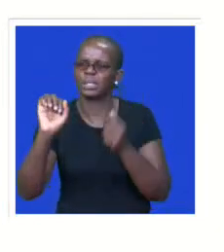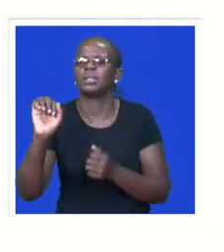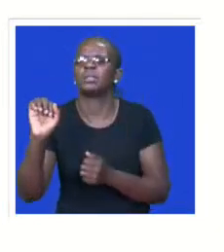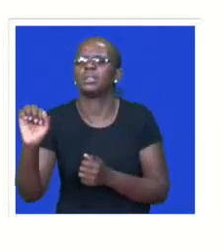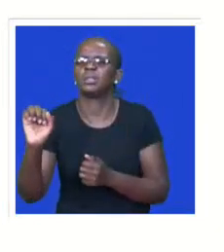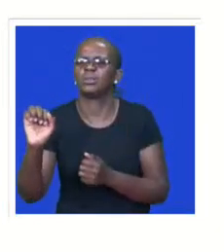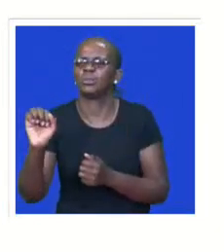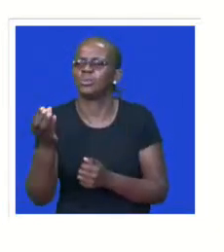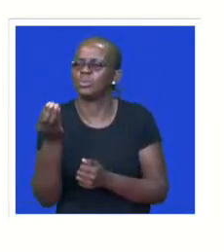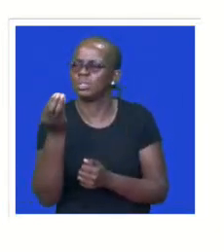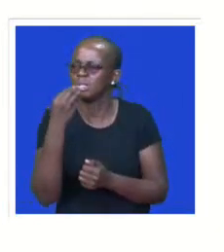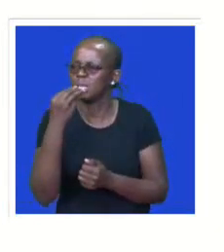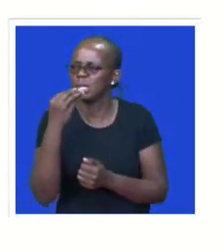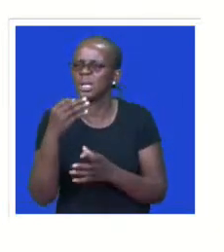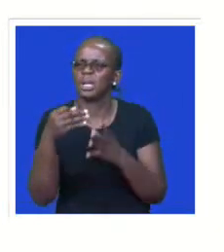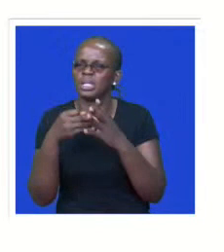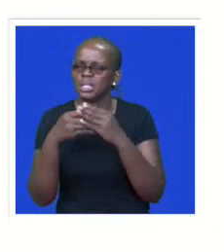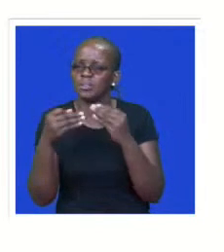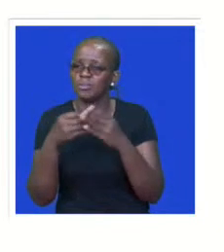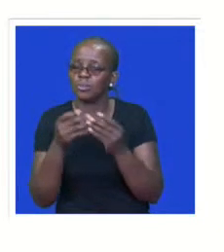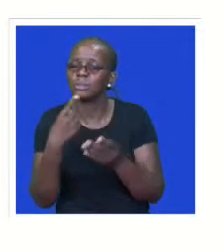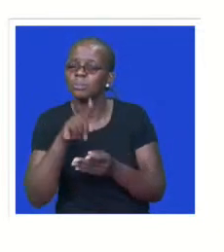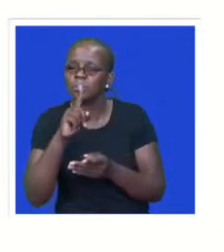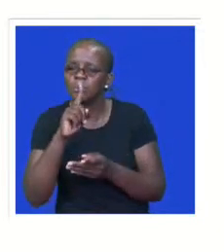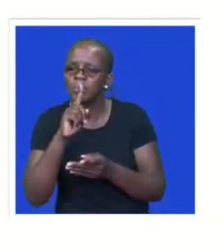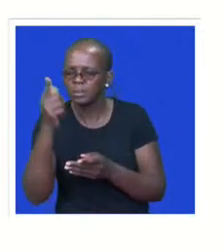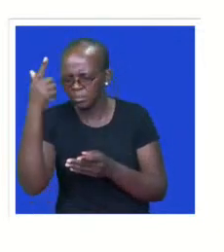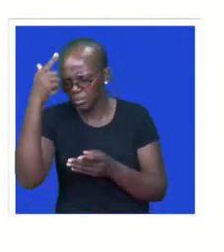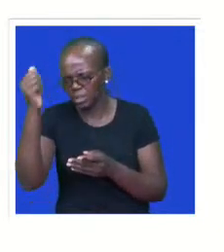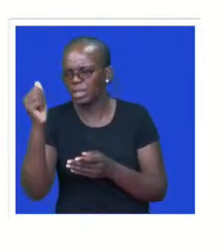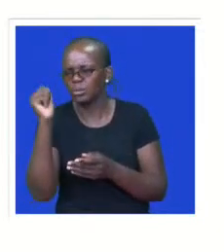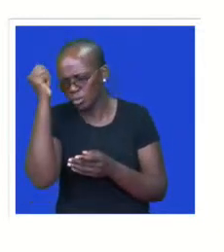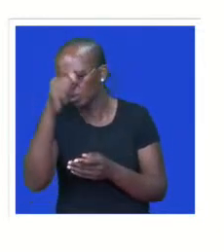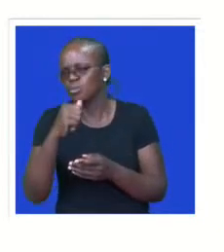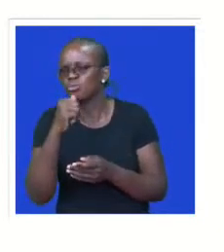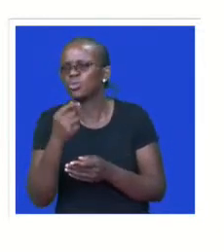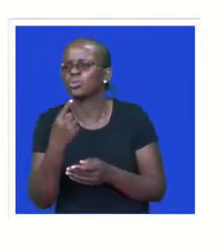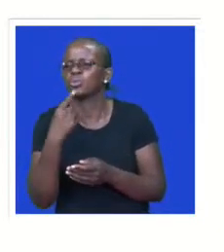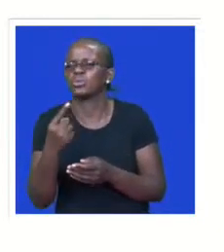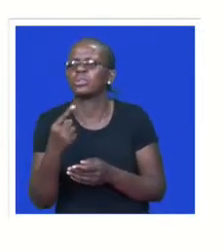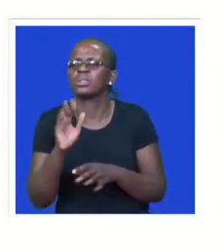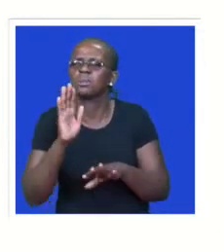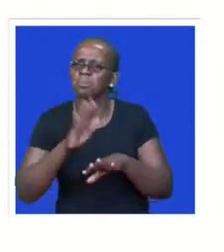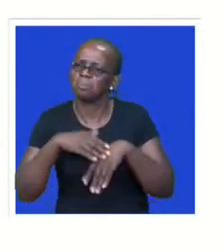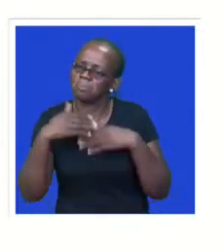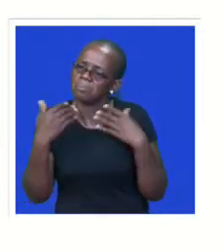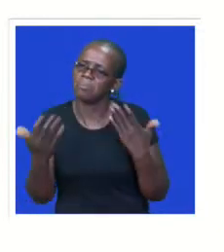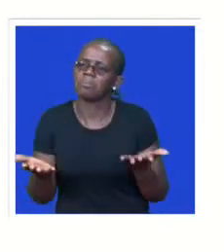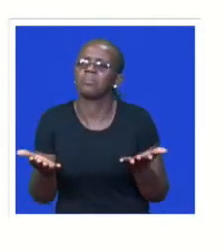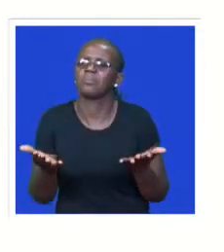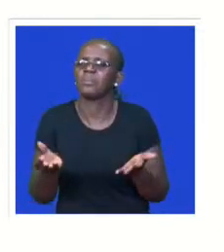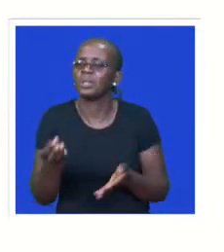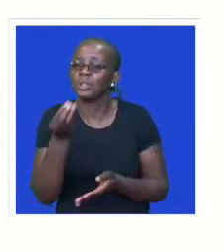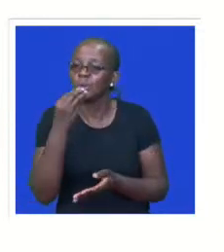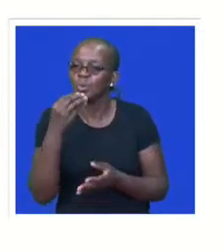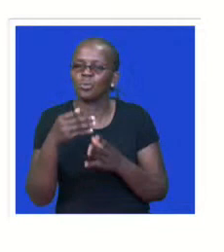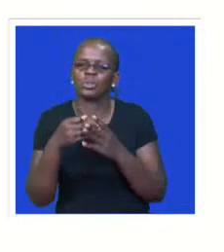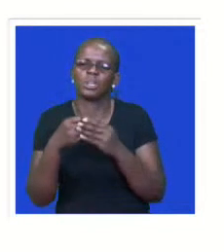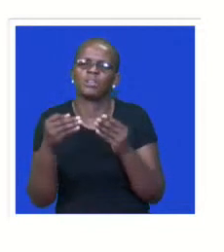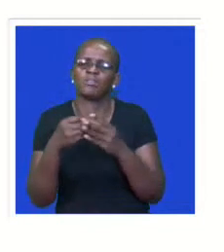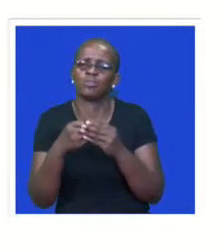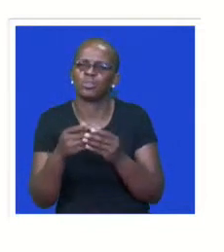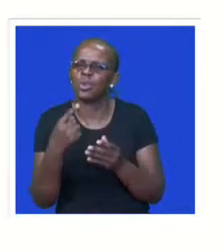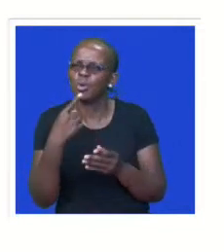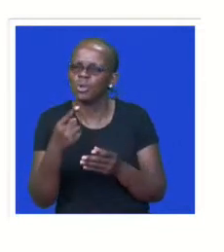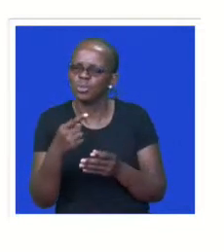God had said, my dear Lena. So we can also say she's unappreciative and discontented. She could have eaten from any fruit